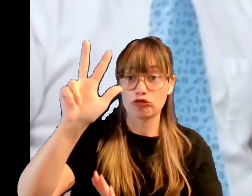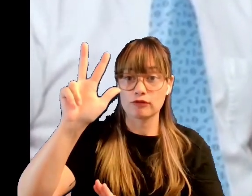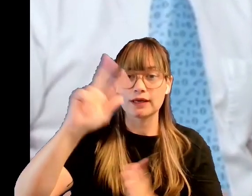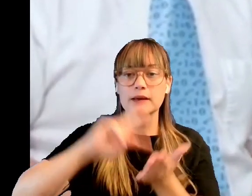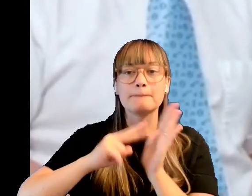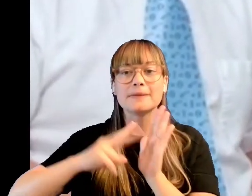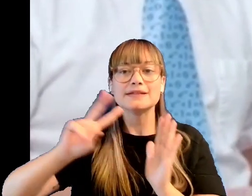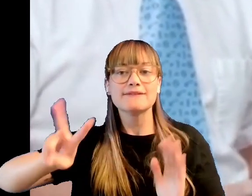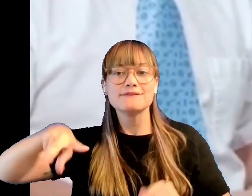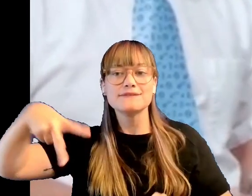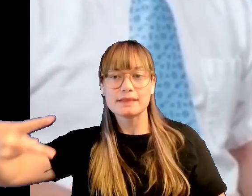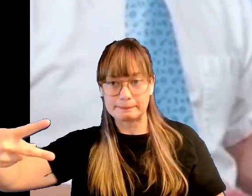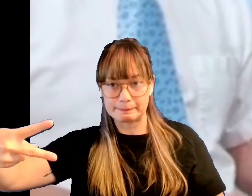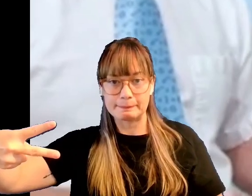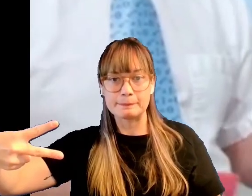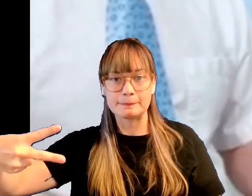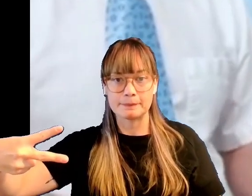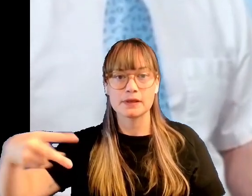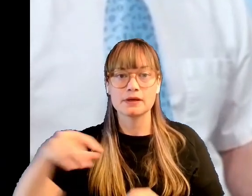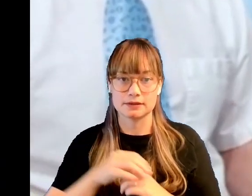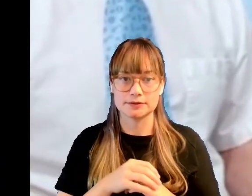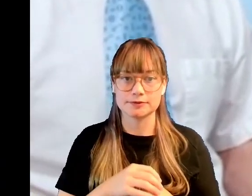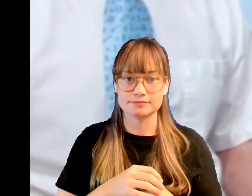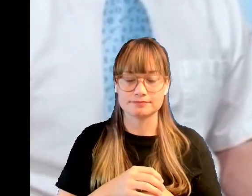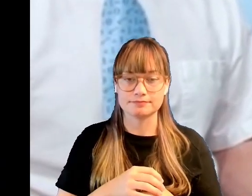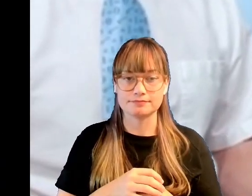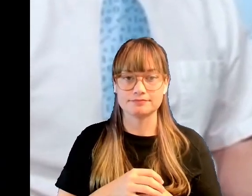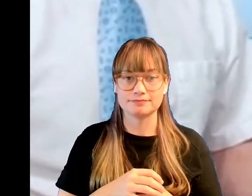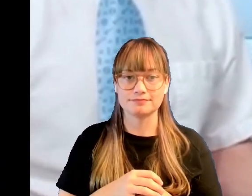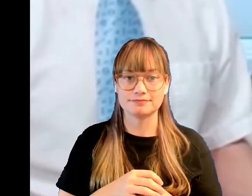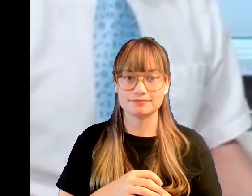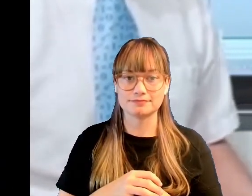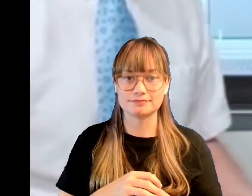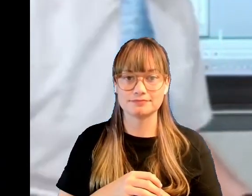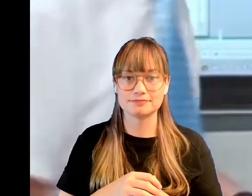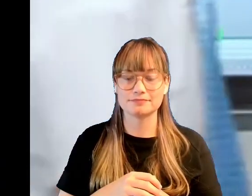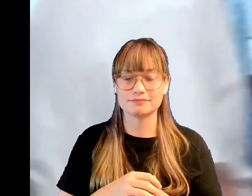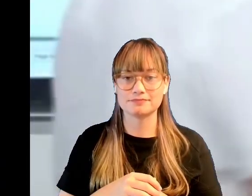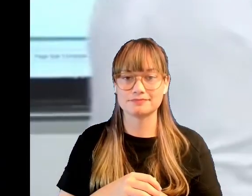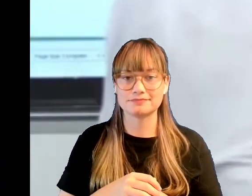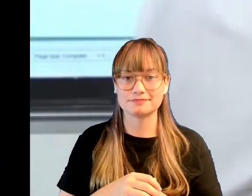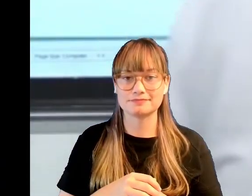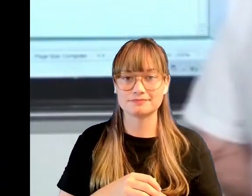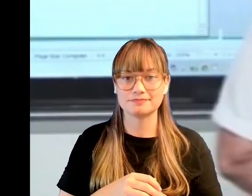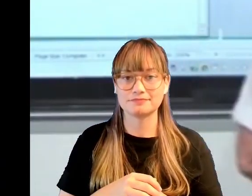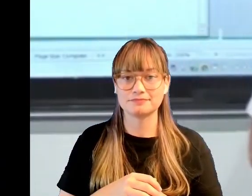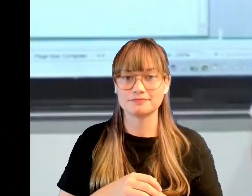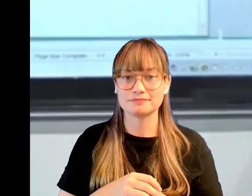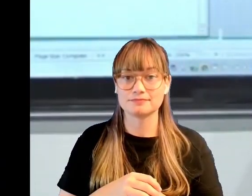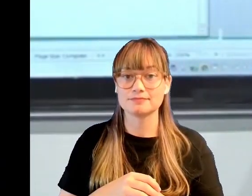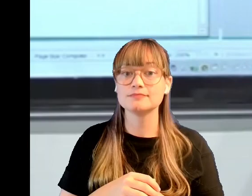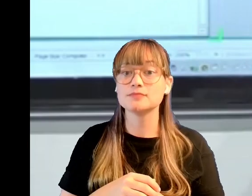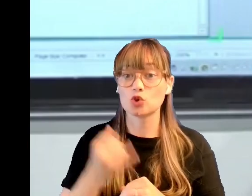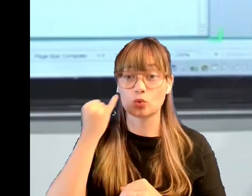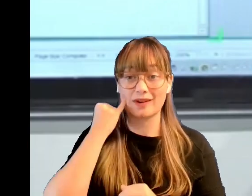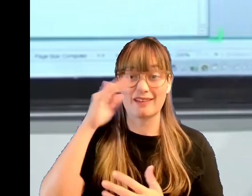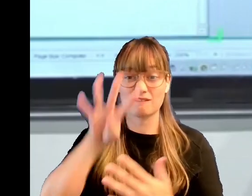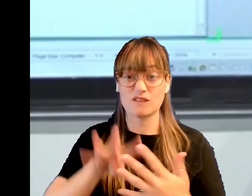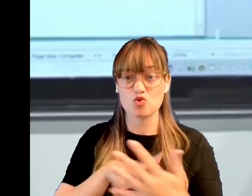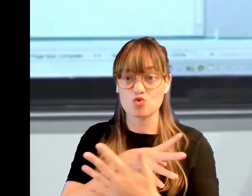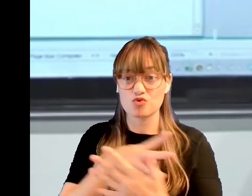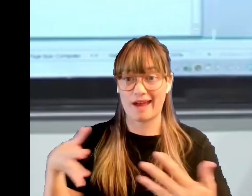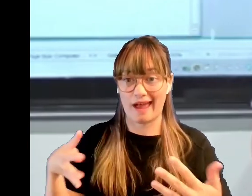1/2 cubed. So it's 1 divided by 1/8, which is 8. Okay? So when we look at the